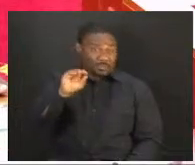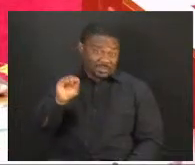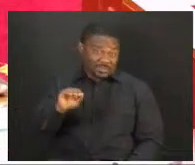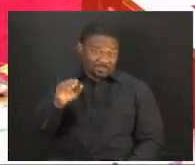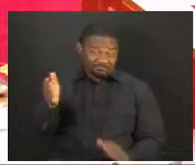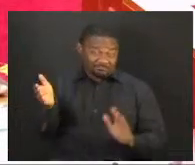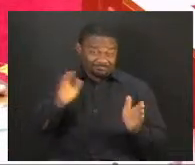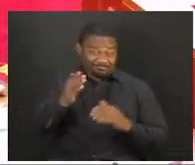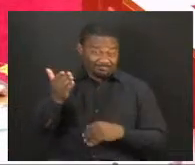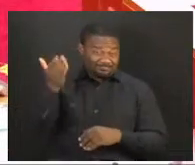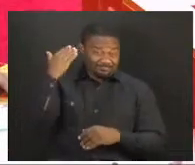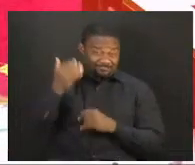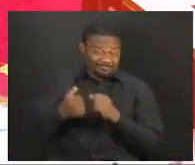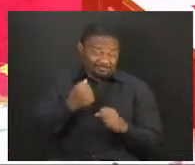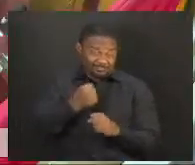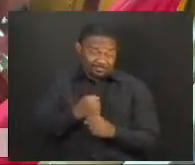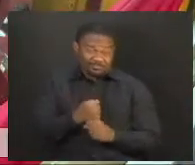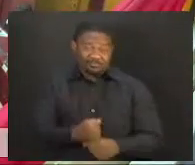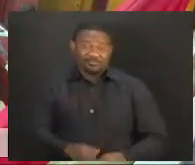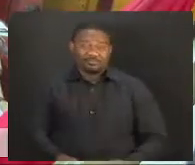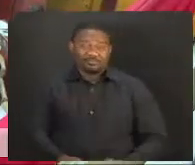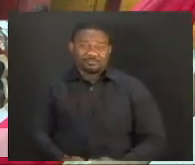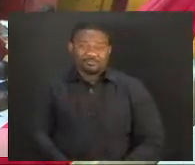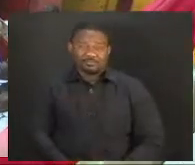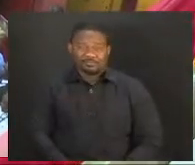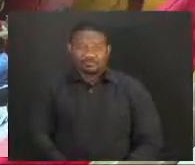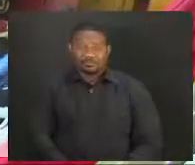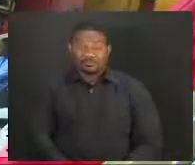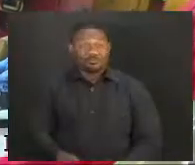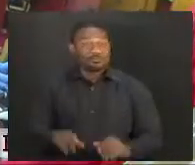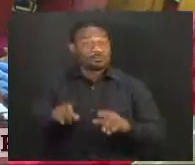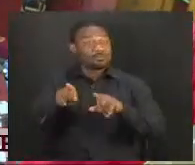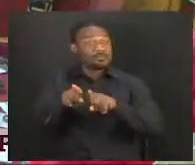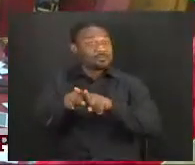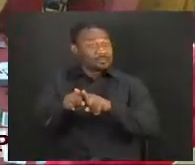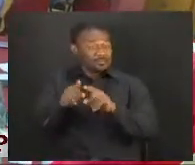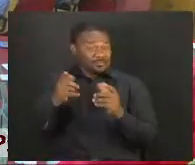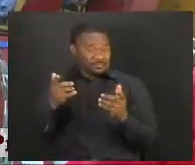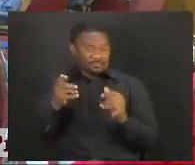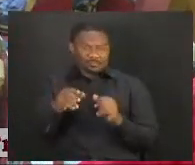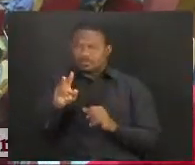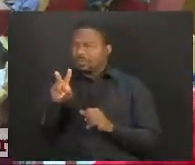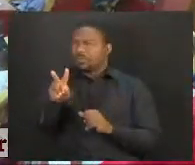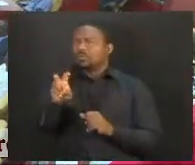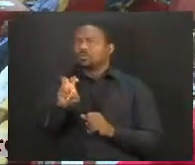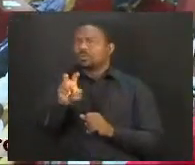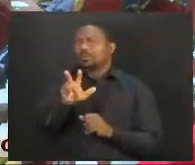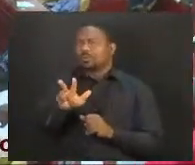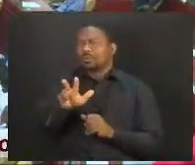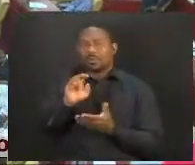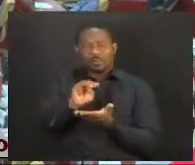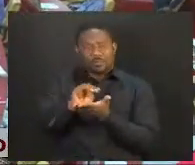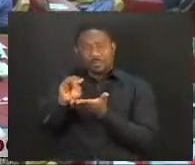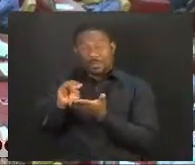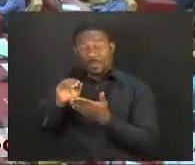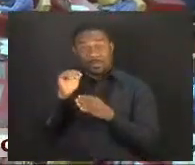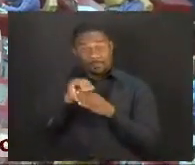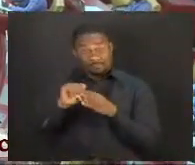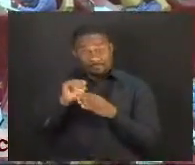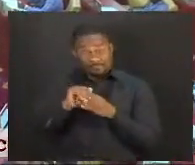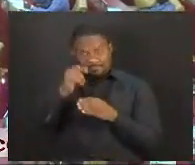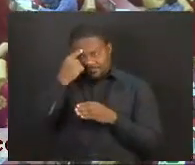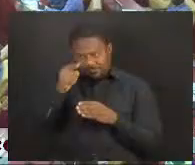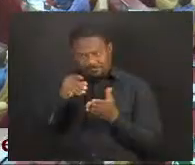year. Mr. Speaker, we have also allocated 203 million Ghana cedis for